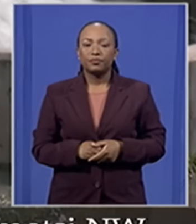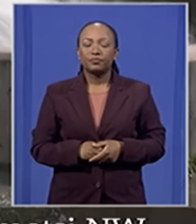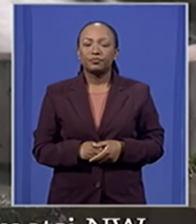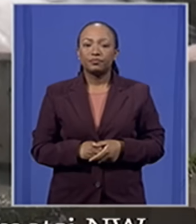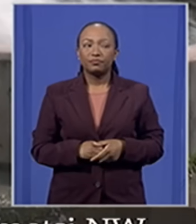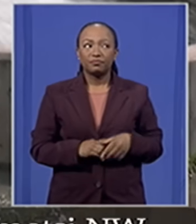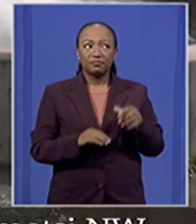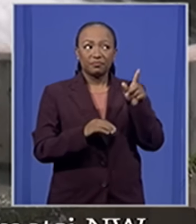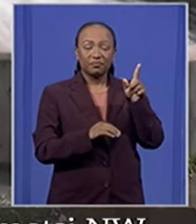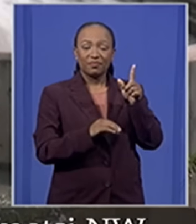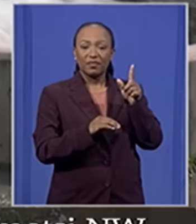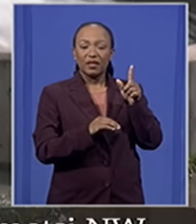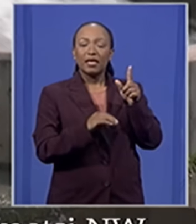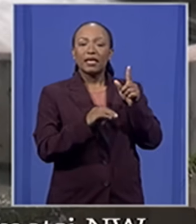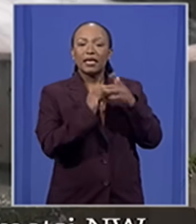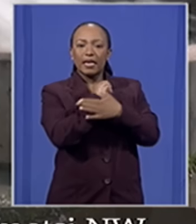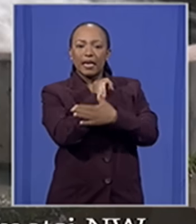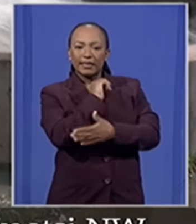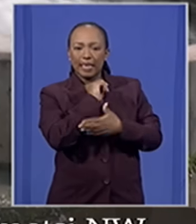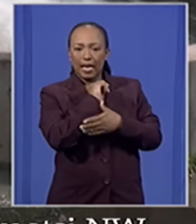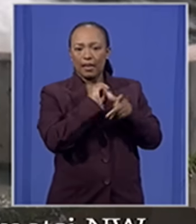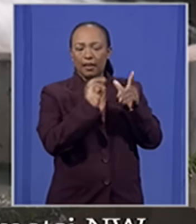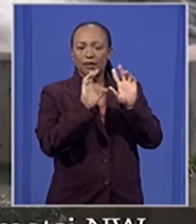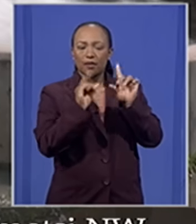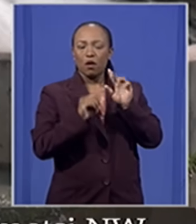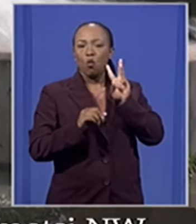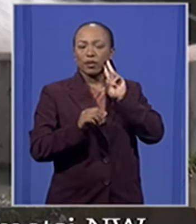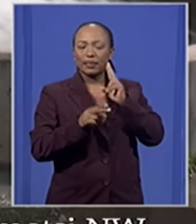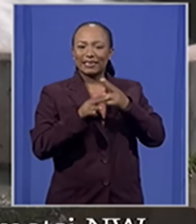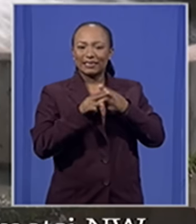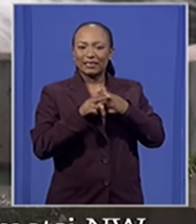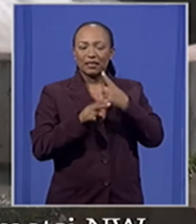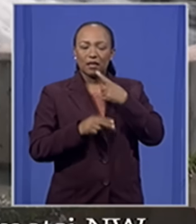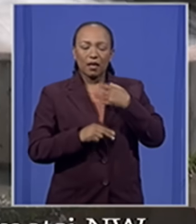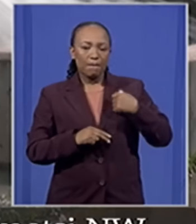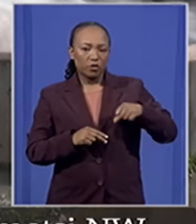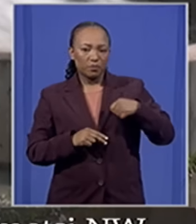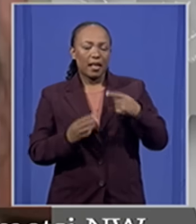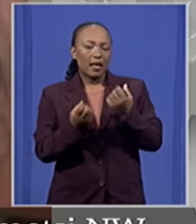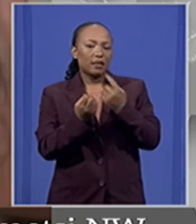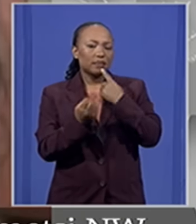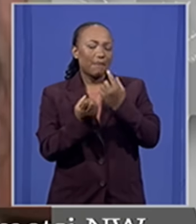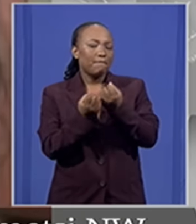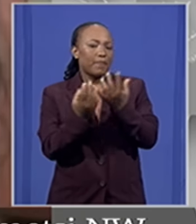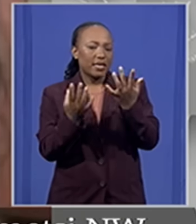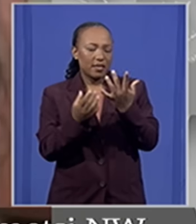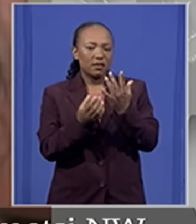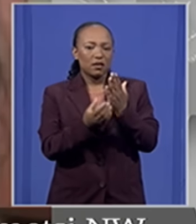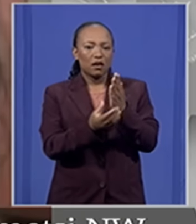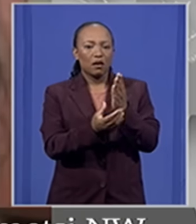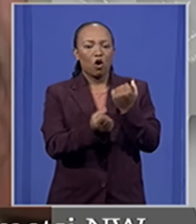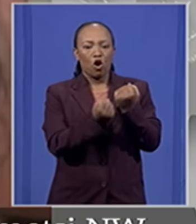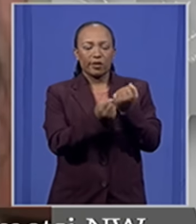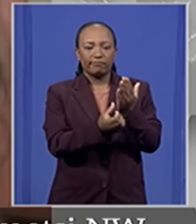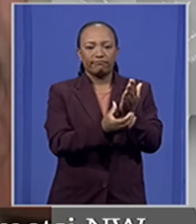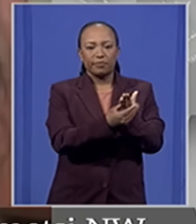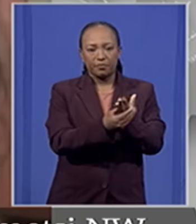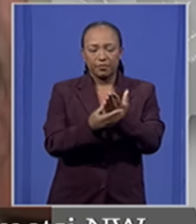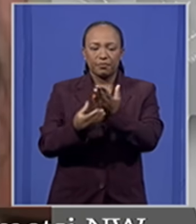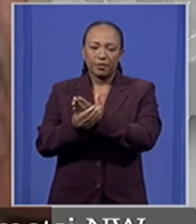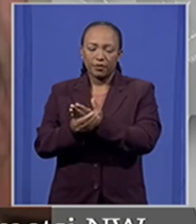le Kgeleloleswe la re masepala o lebanwe ke dikgetsi di le malwa. There are currently 4 towns within the Ngaka